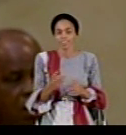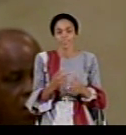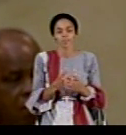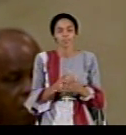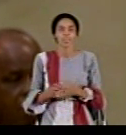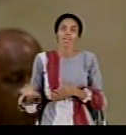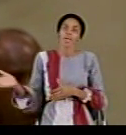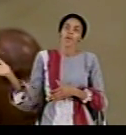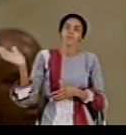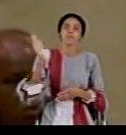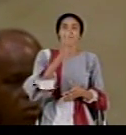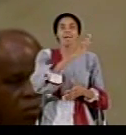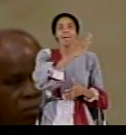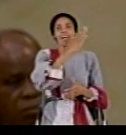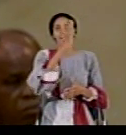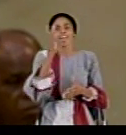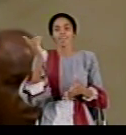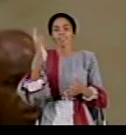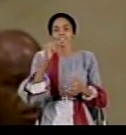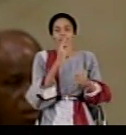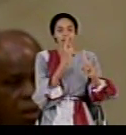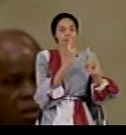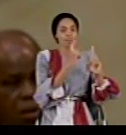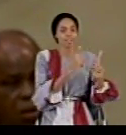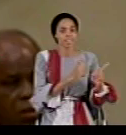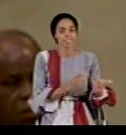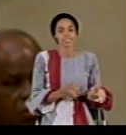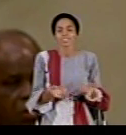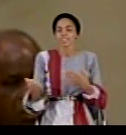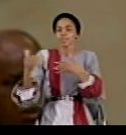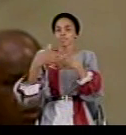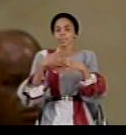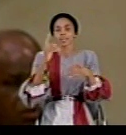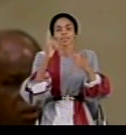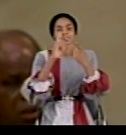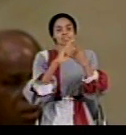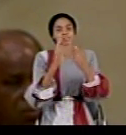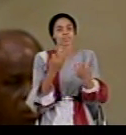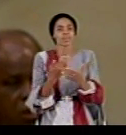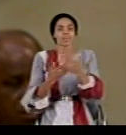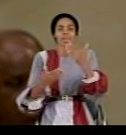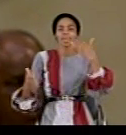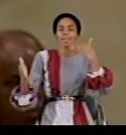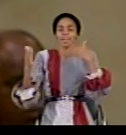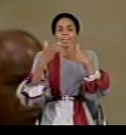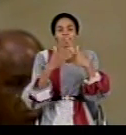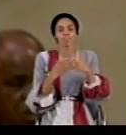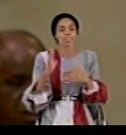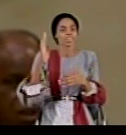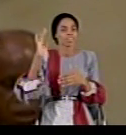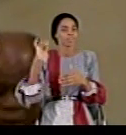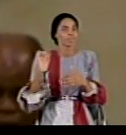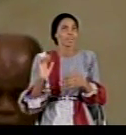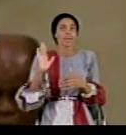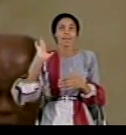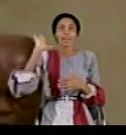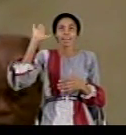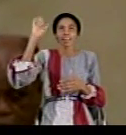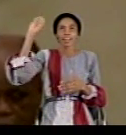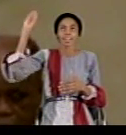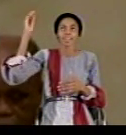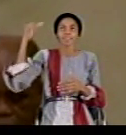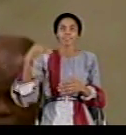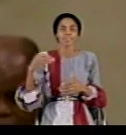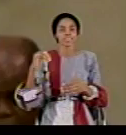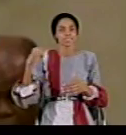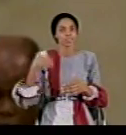still, raise the answer back to heaven. By thy